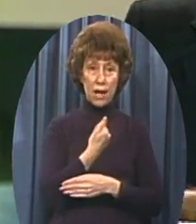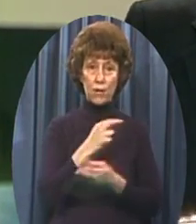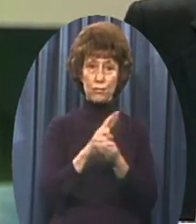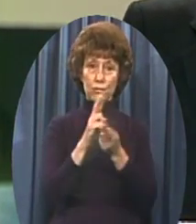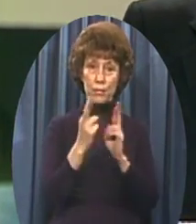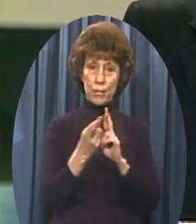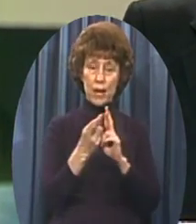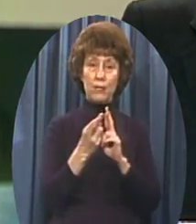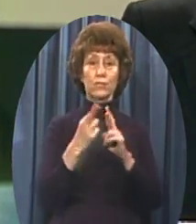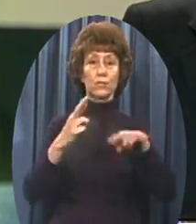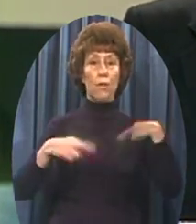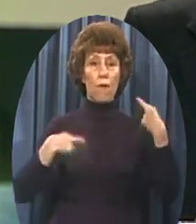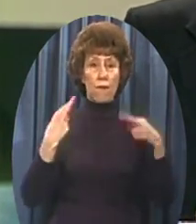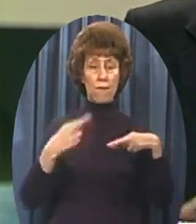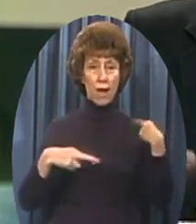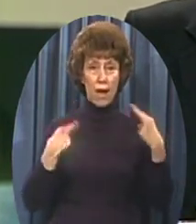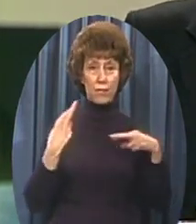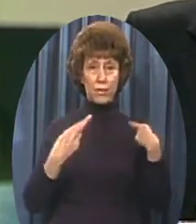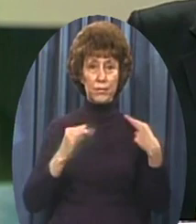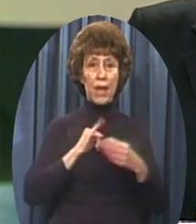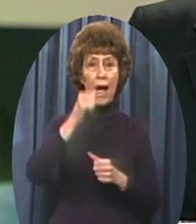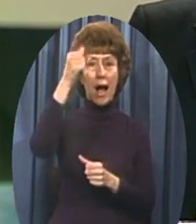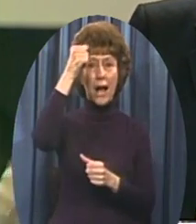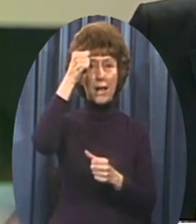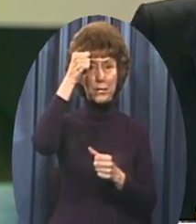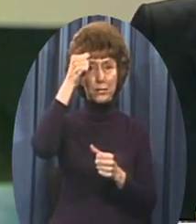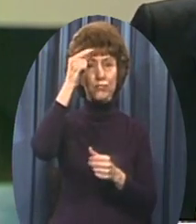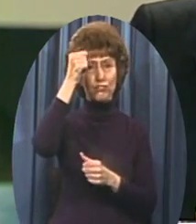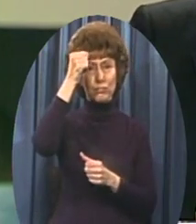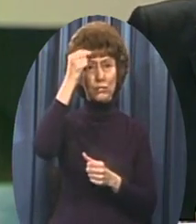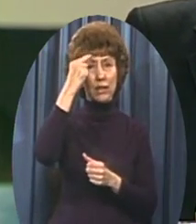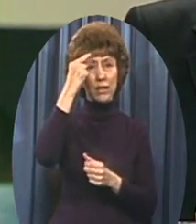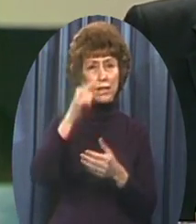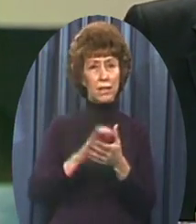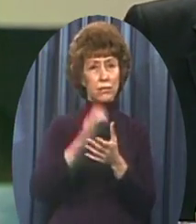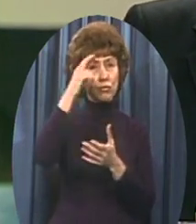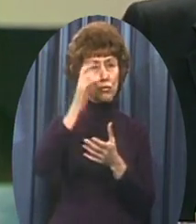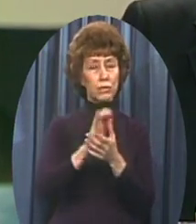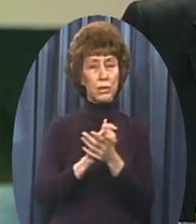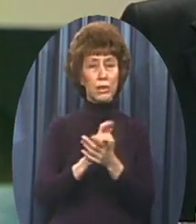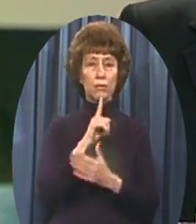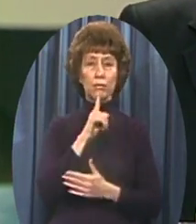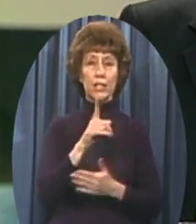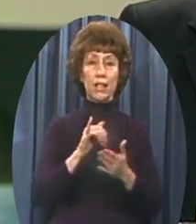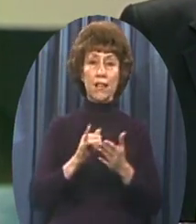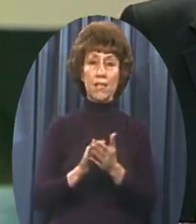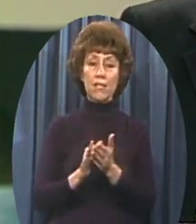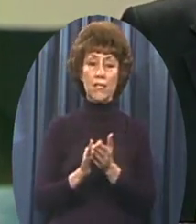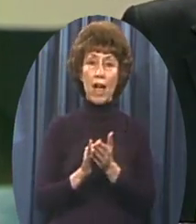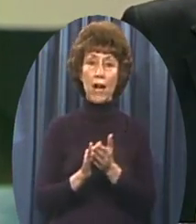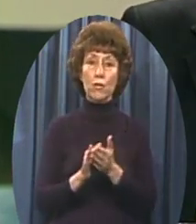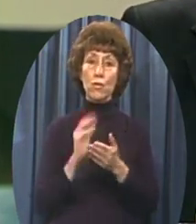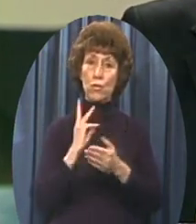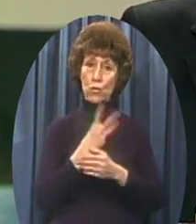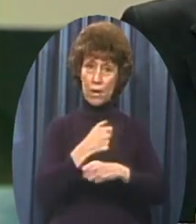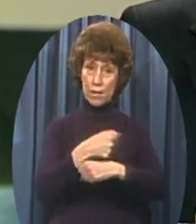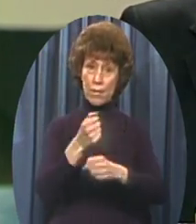progress has been made this year through prayer, through the involvement of believers. But I believe the hard work is yet